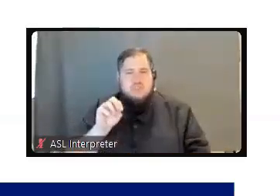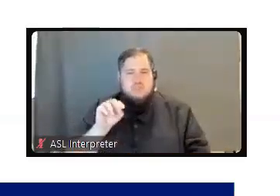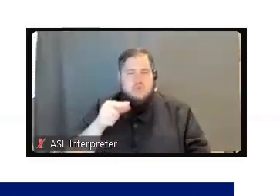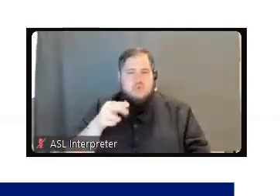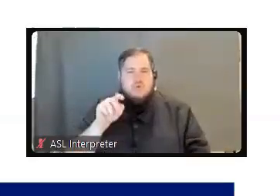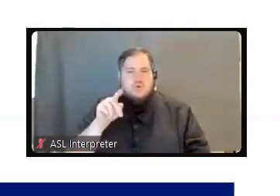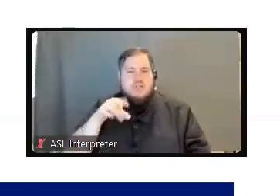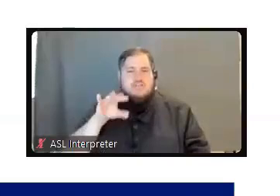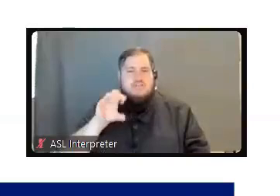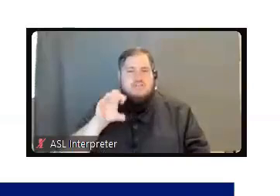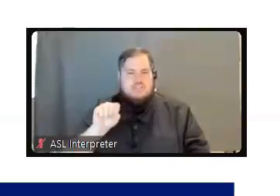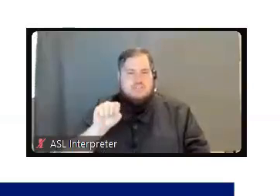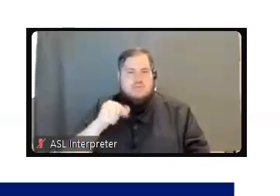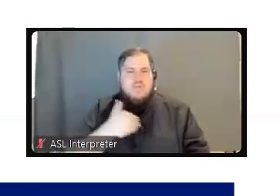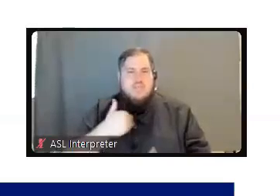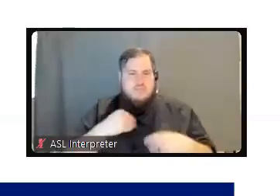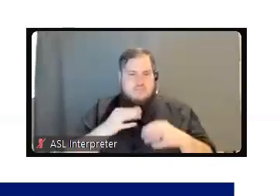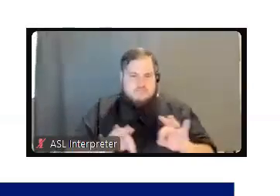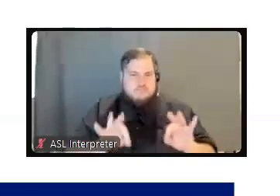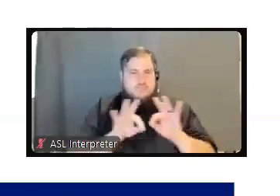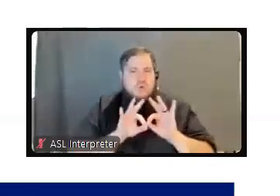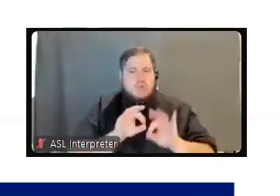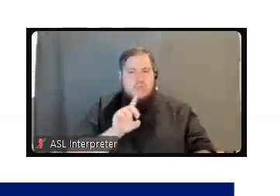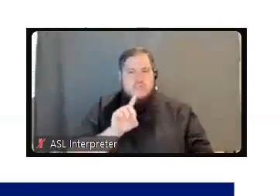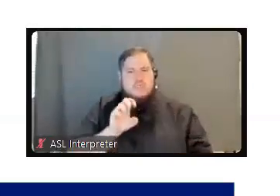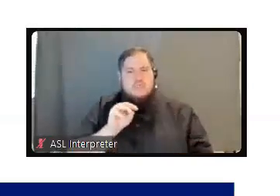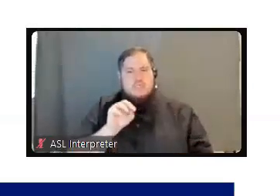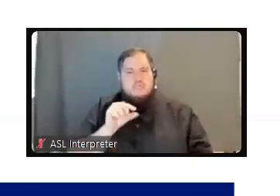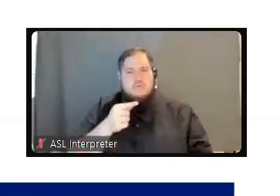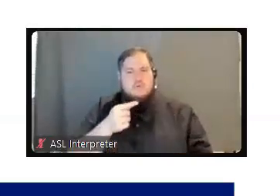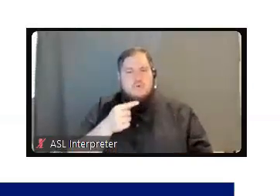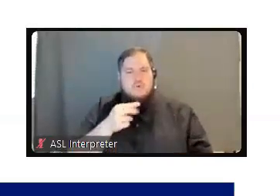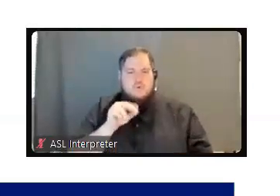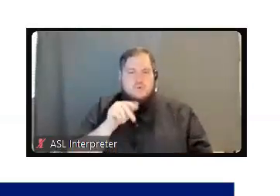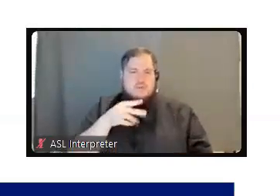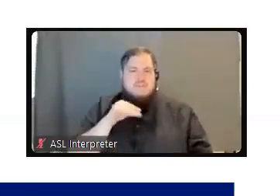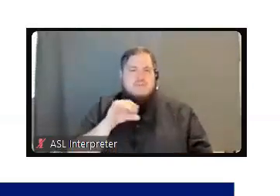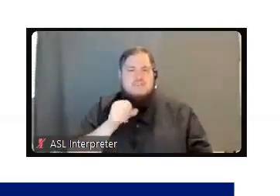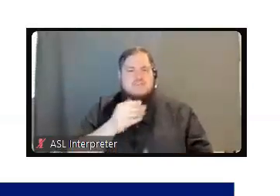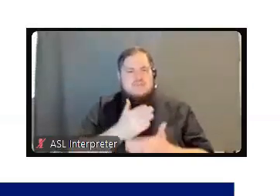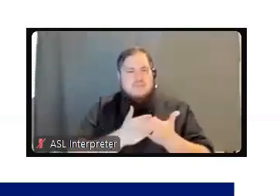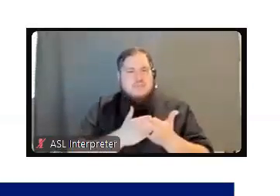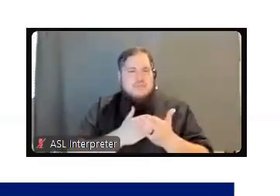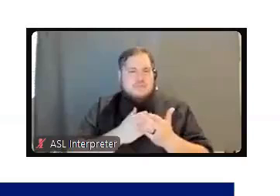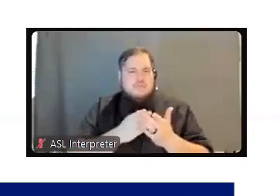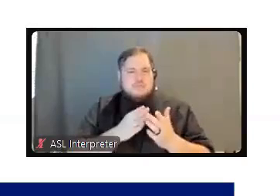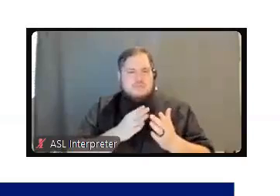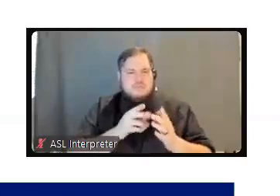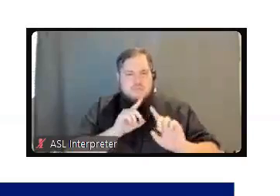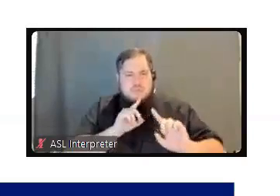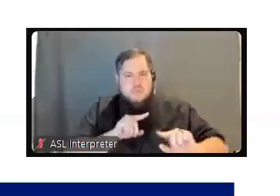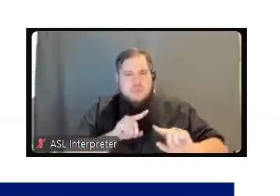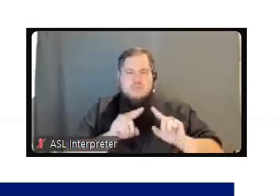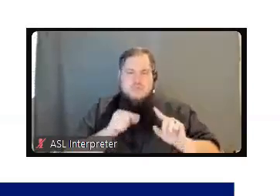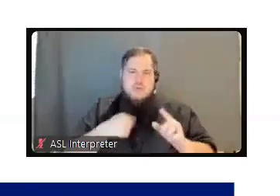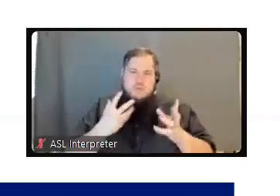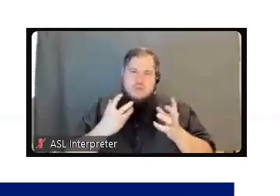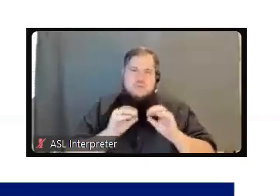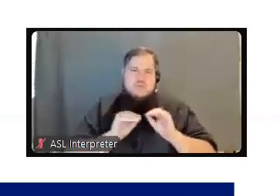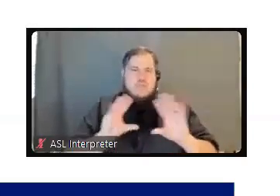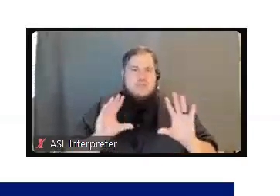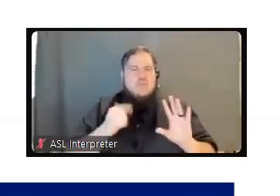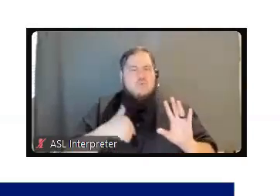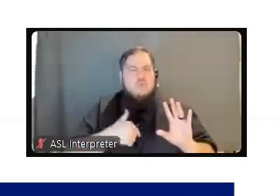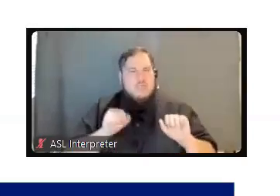we have some key demographics in some of these reports, but I will clarify that I think we can